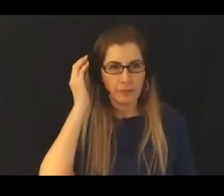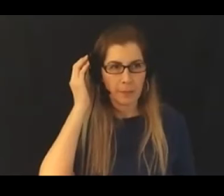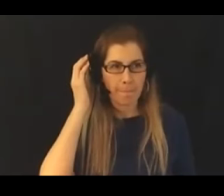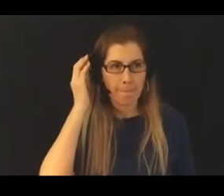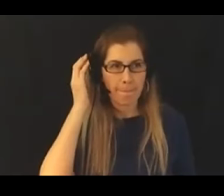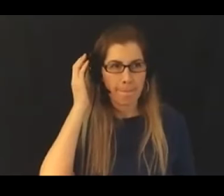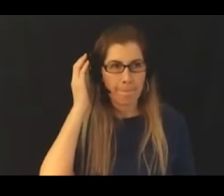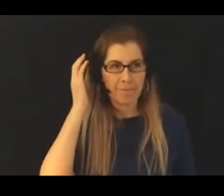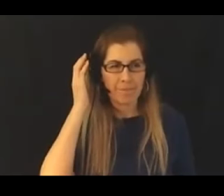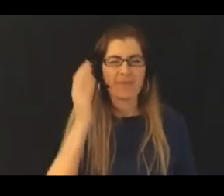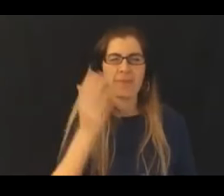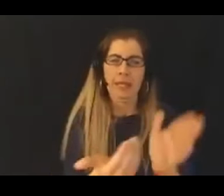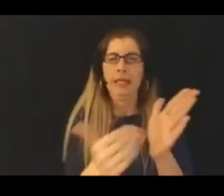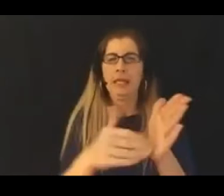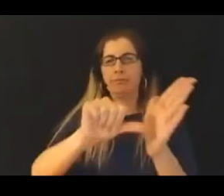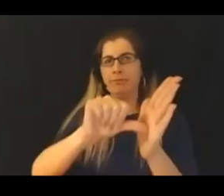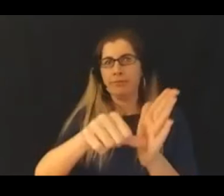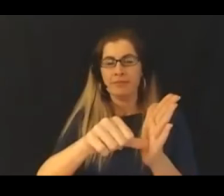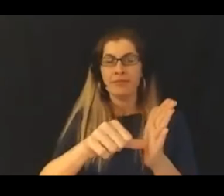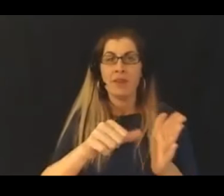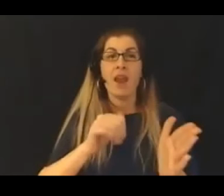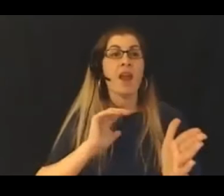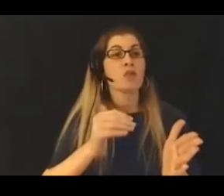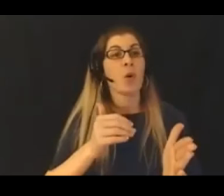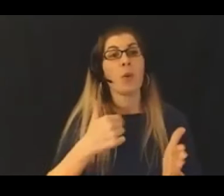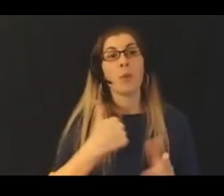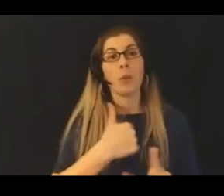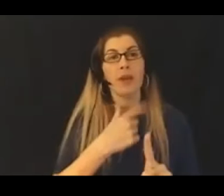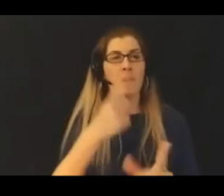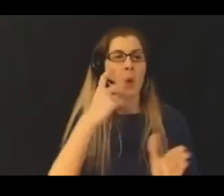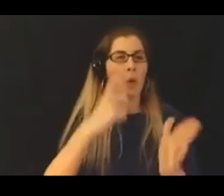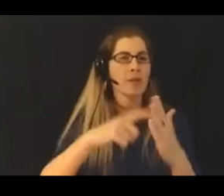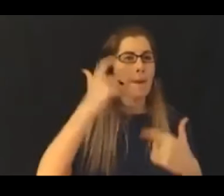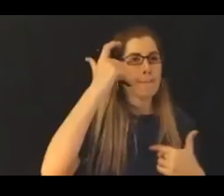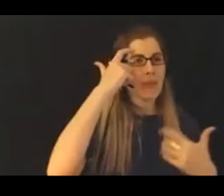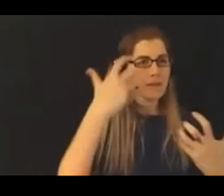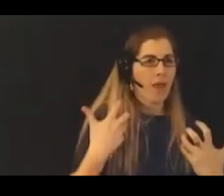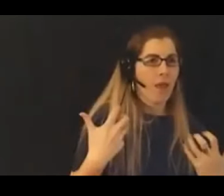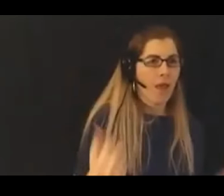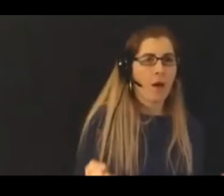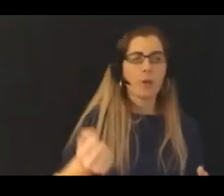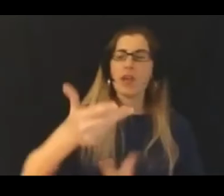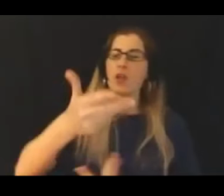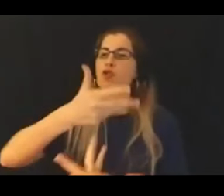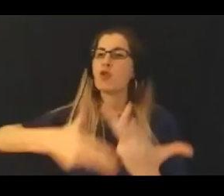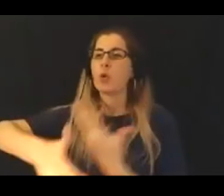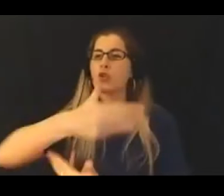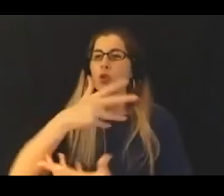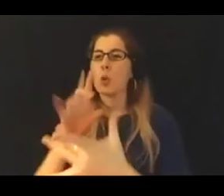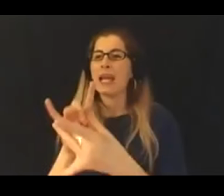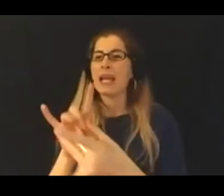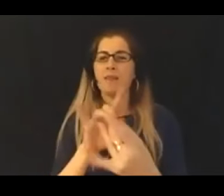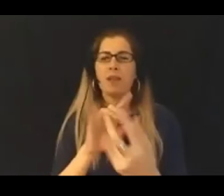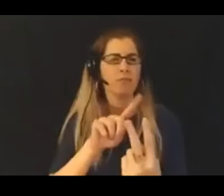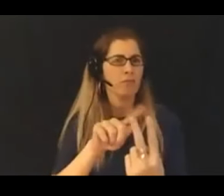So just to reiterate, our major, you know, outcomes of interest were these mental health effects, and then the social connectivity effects, and did